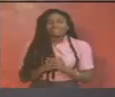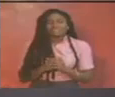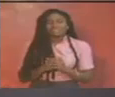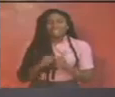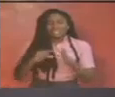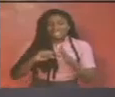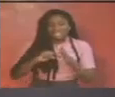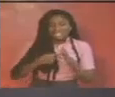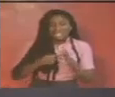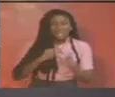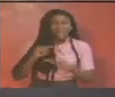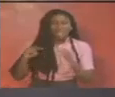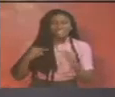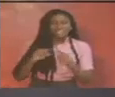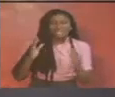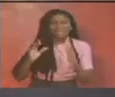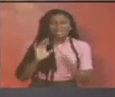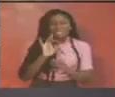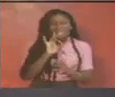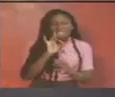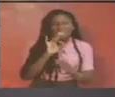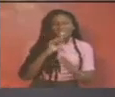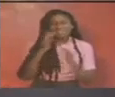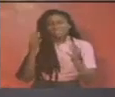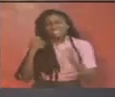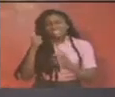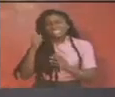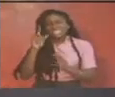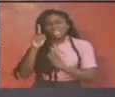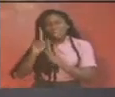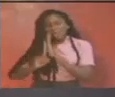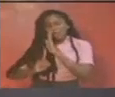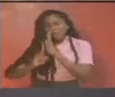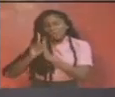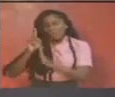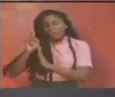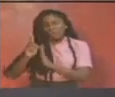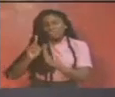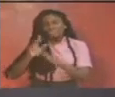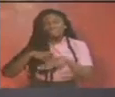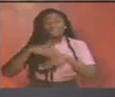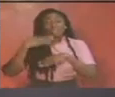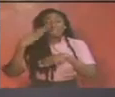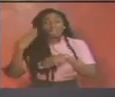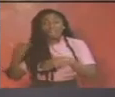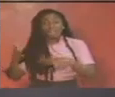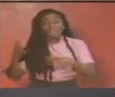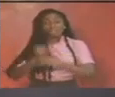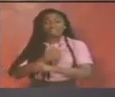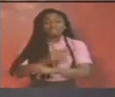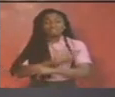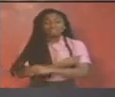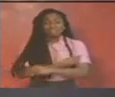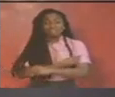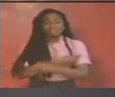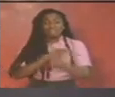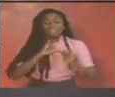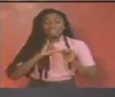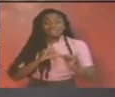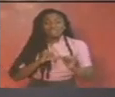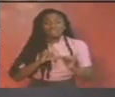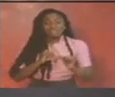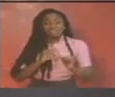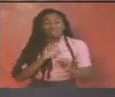started 8 to 10 hours post-vaccination and lasted for about 24 to 48 hours. Some of my colleagues